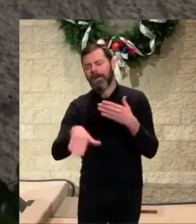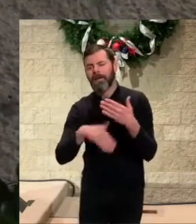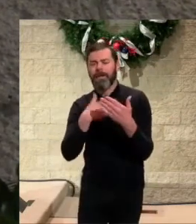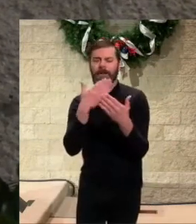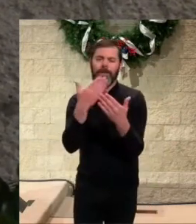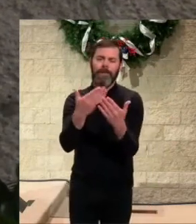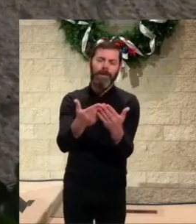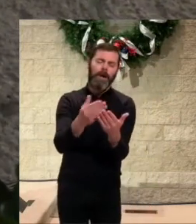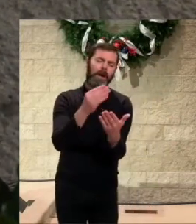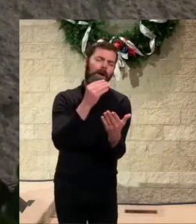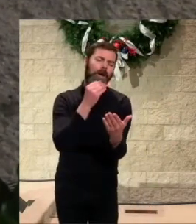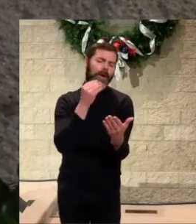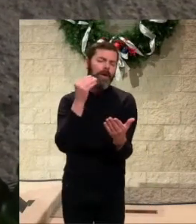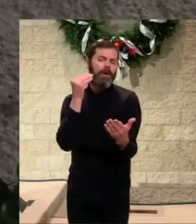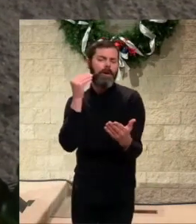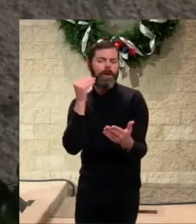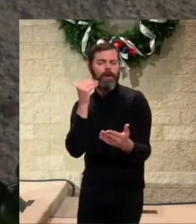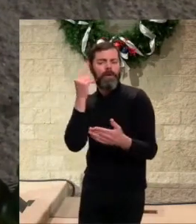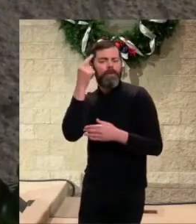I'll be